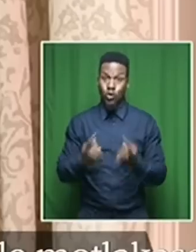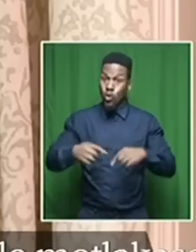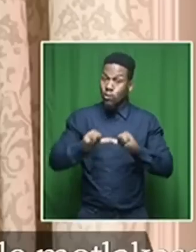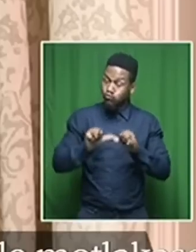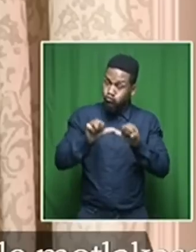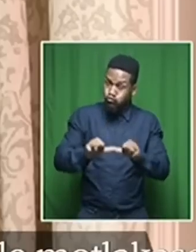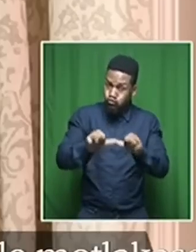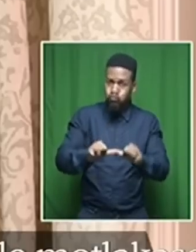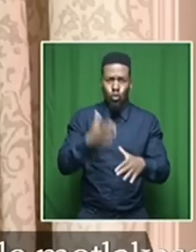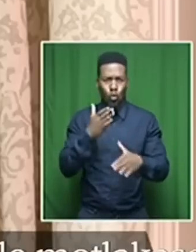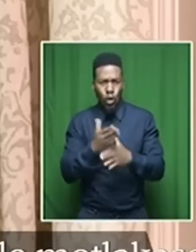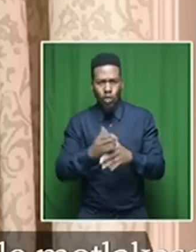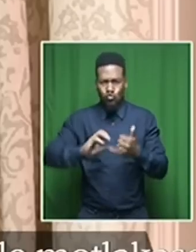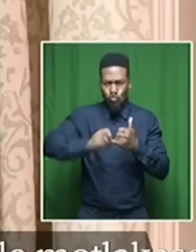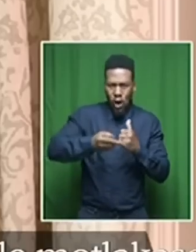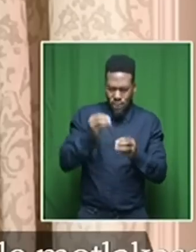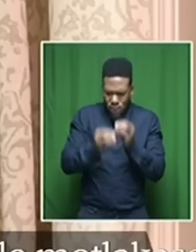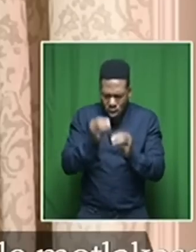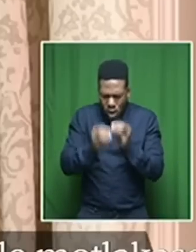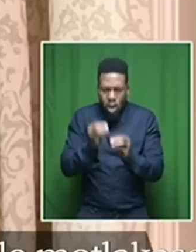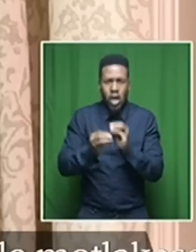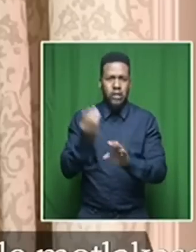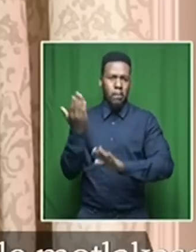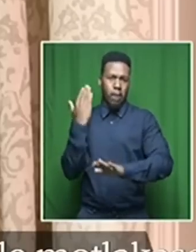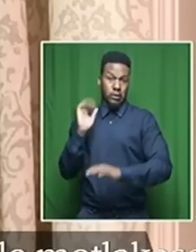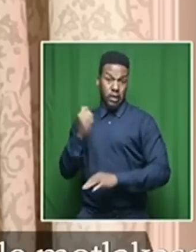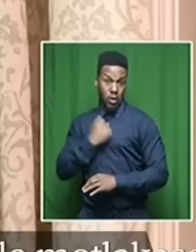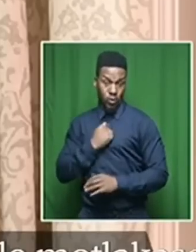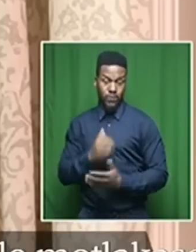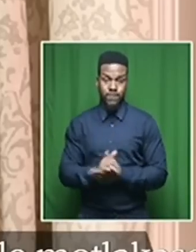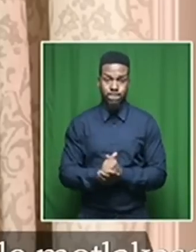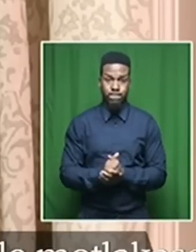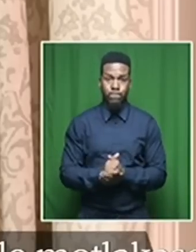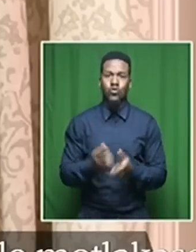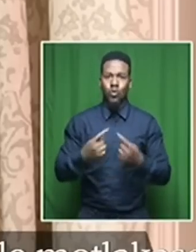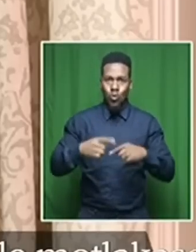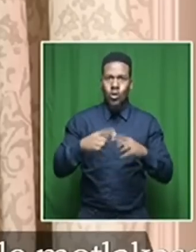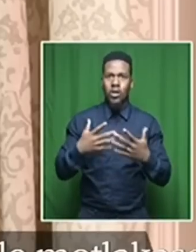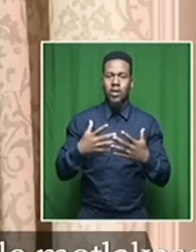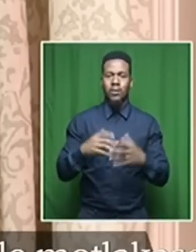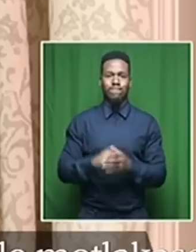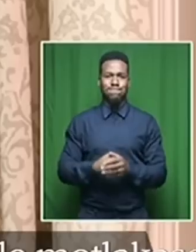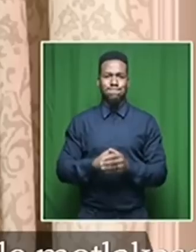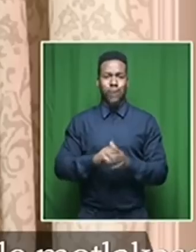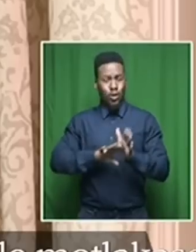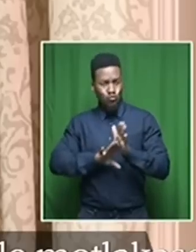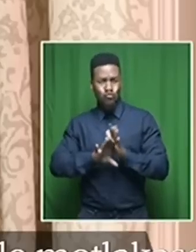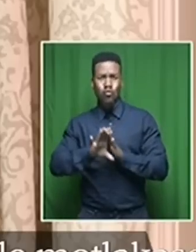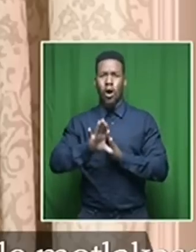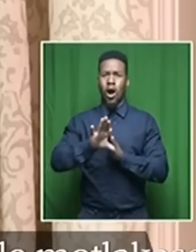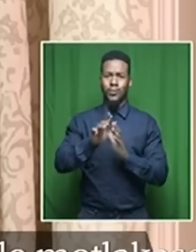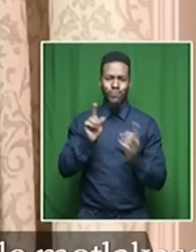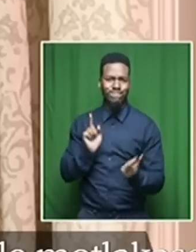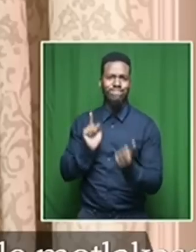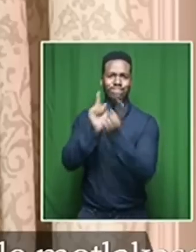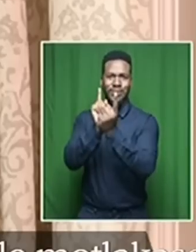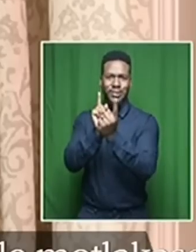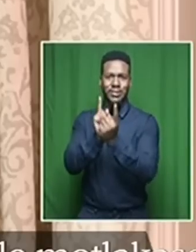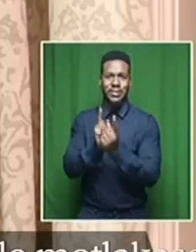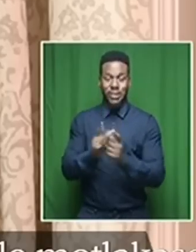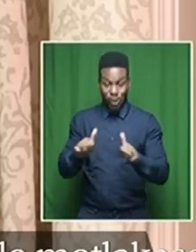the legacy of our past, so too will we rise to meet our current